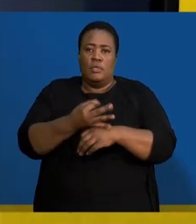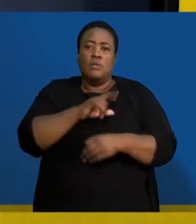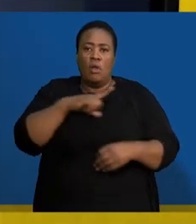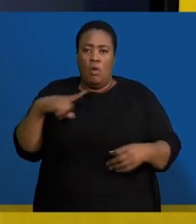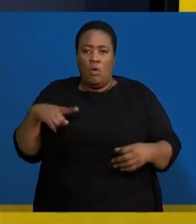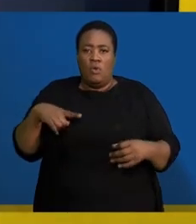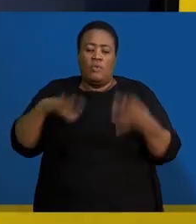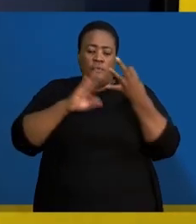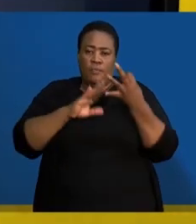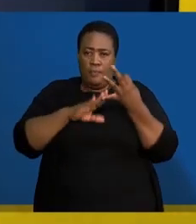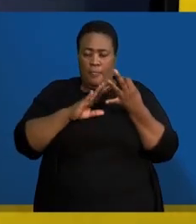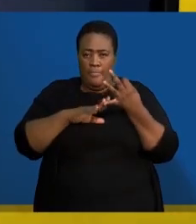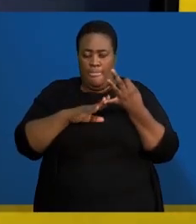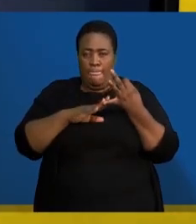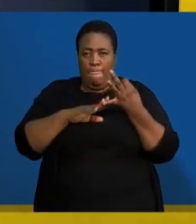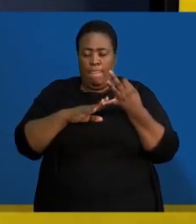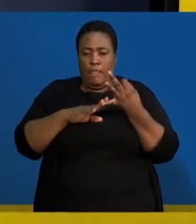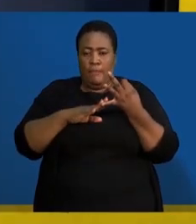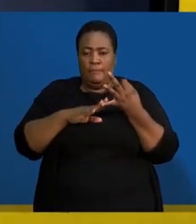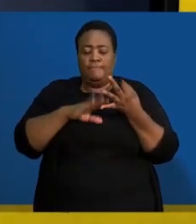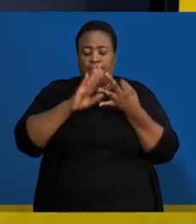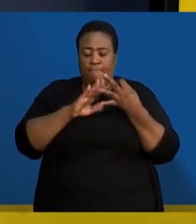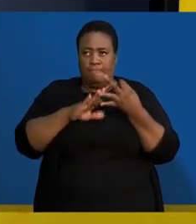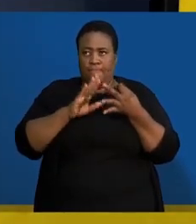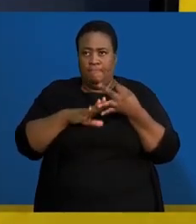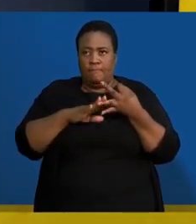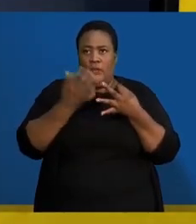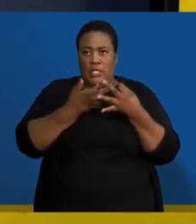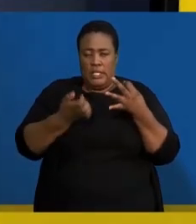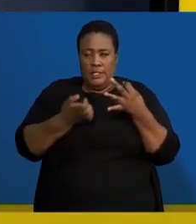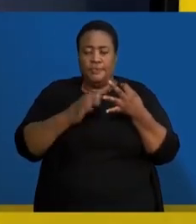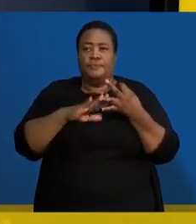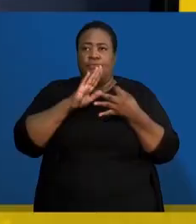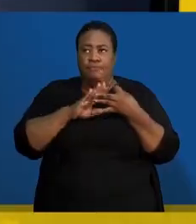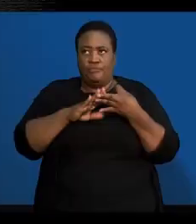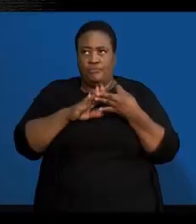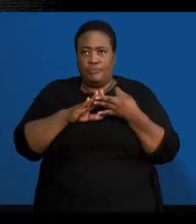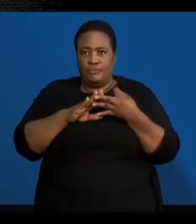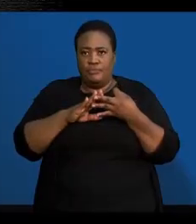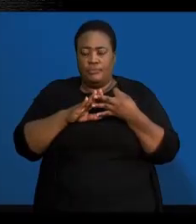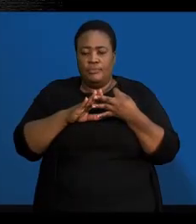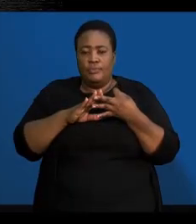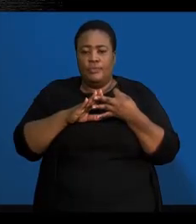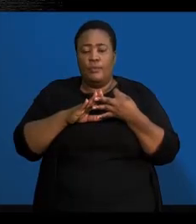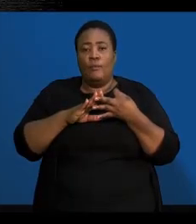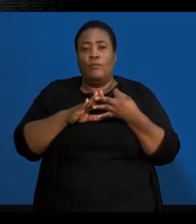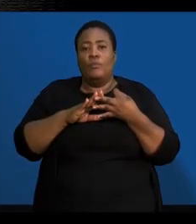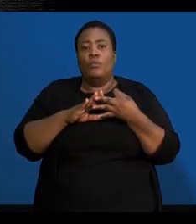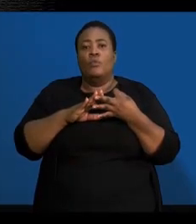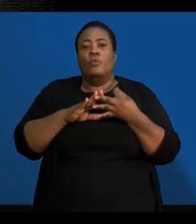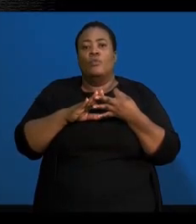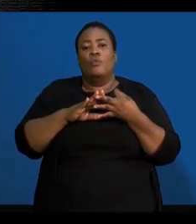one can be a source-based question, the other one can be an essay question, and then when it comes to your third